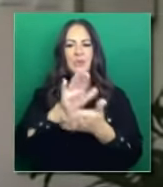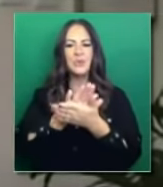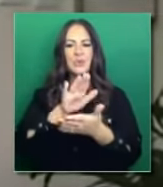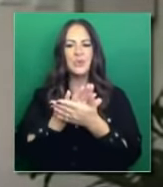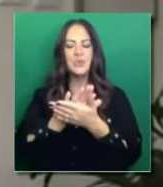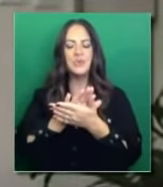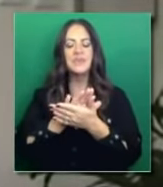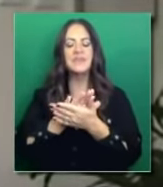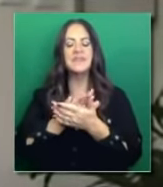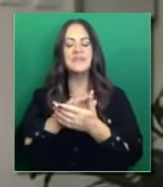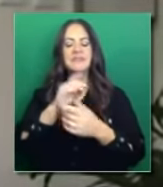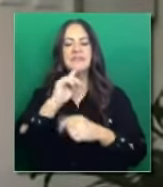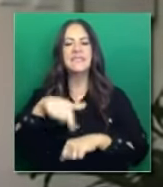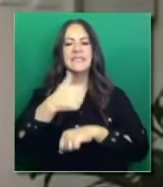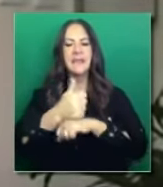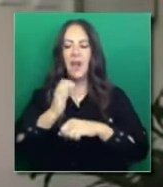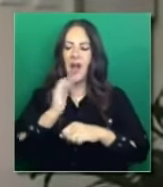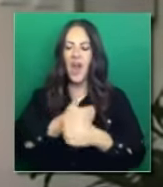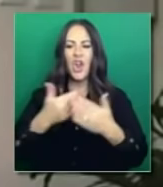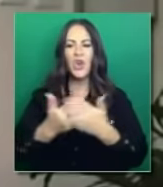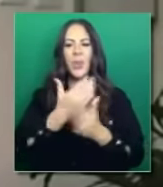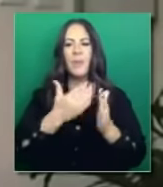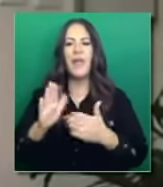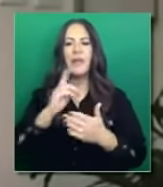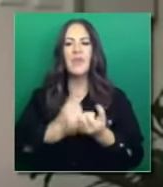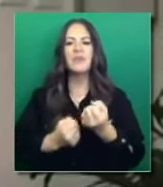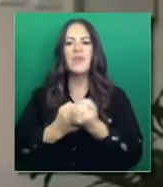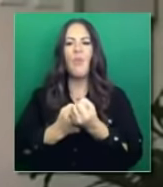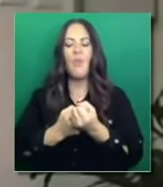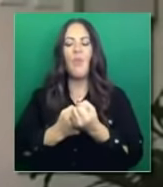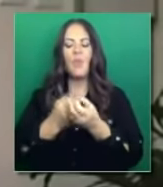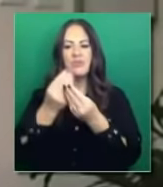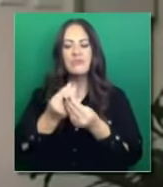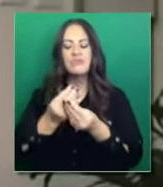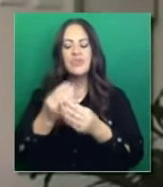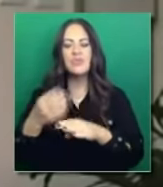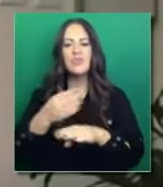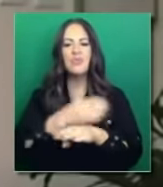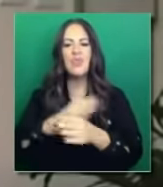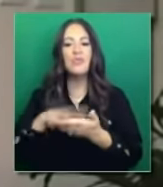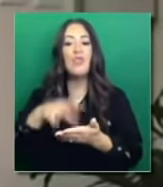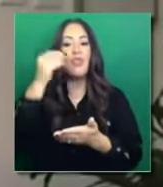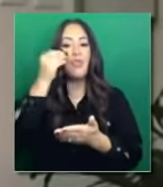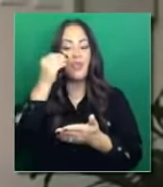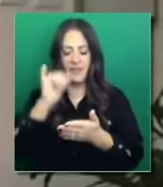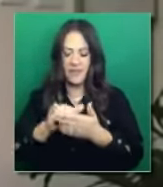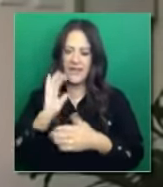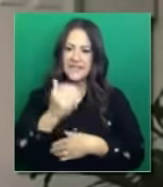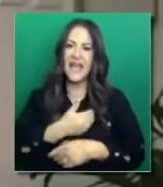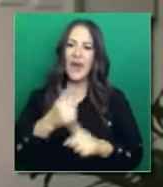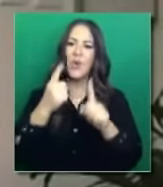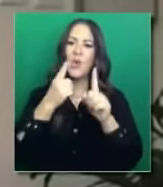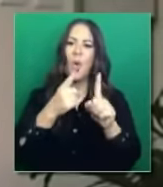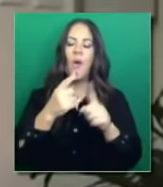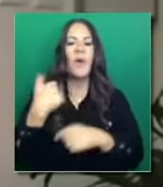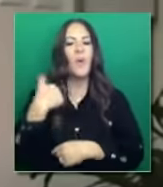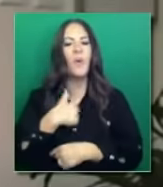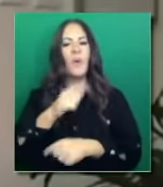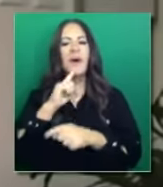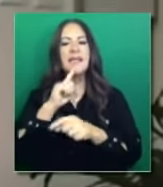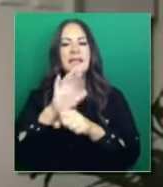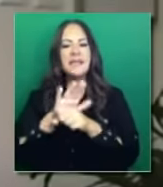of efforts to continue to solve for learning. That's really the goal here. We want to continue to ensure